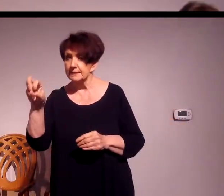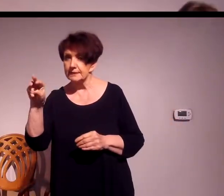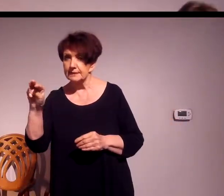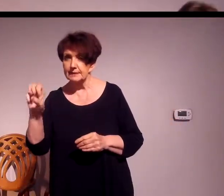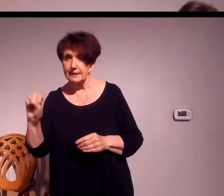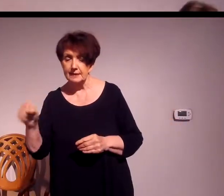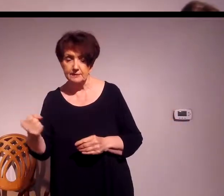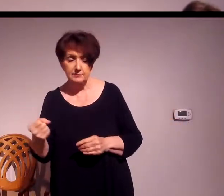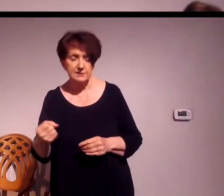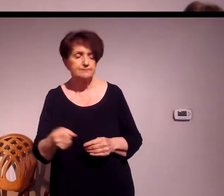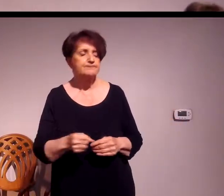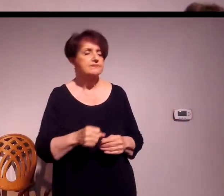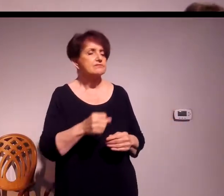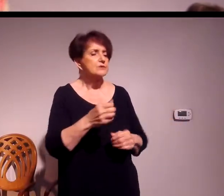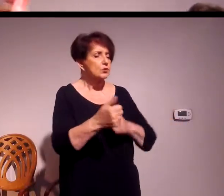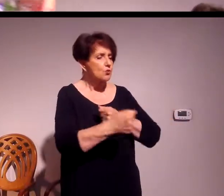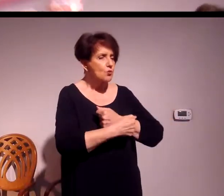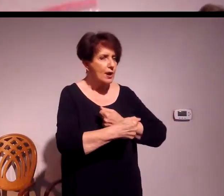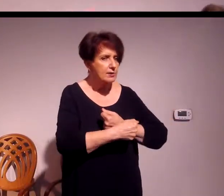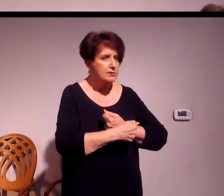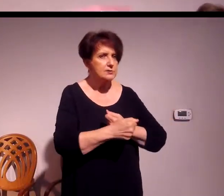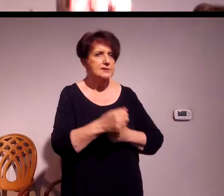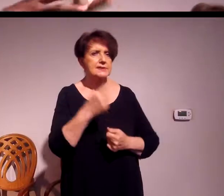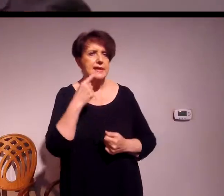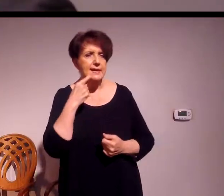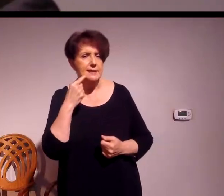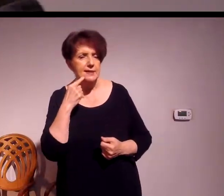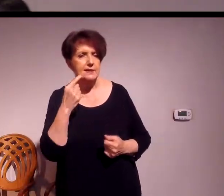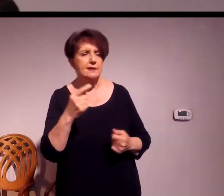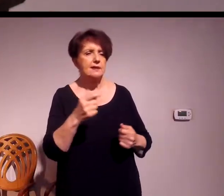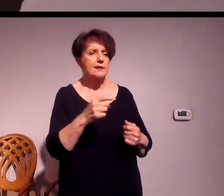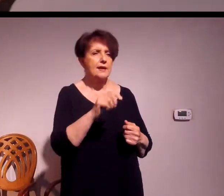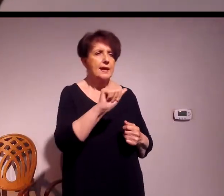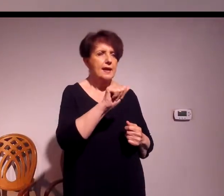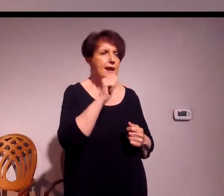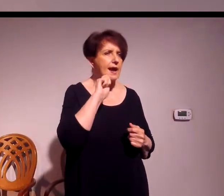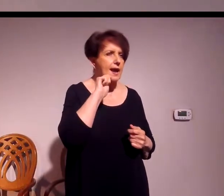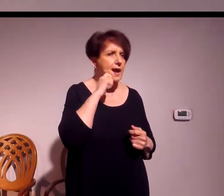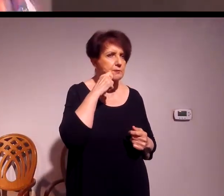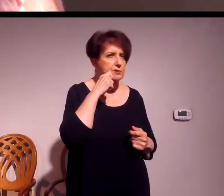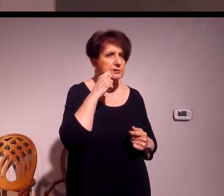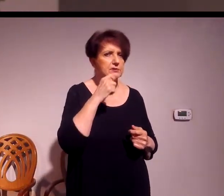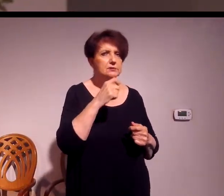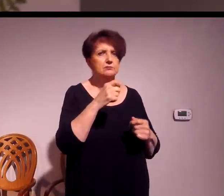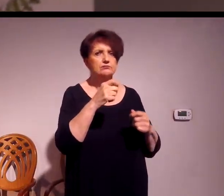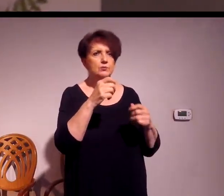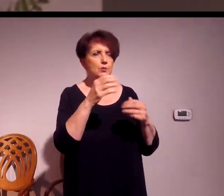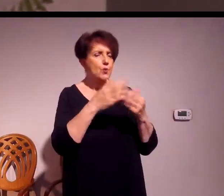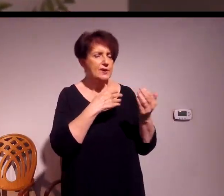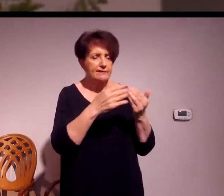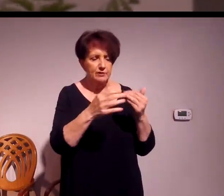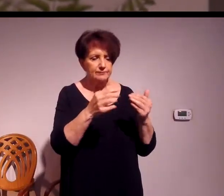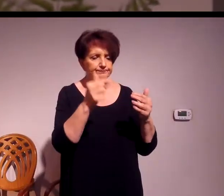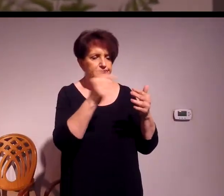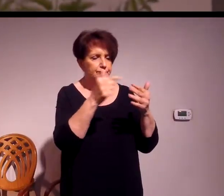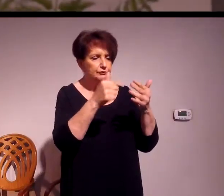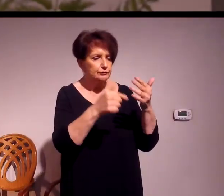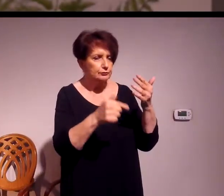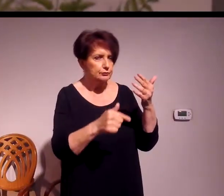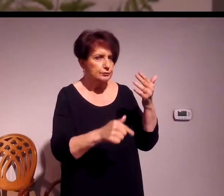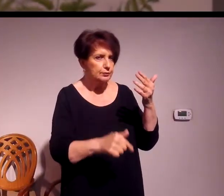Crackers, candy bars, applesauce, juice, water, little bitty things, okay? I get a half-gallon